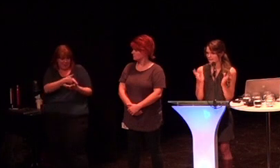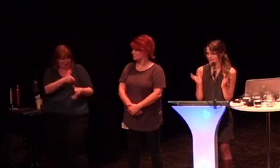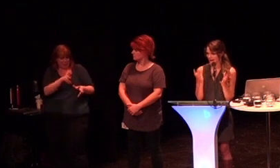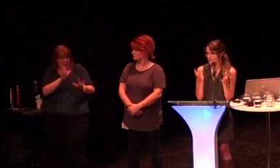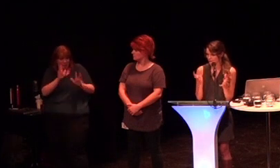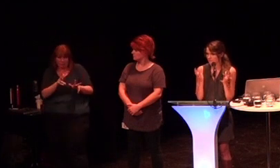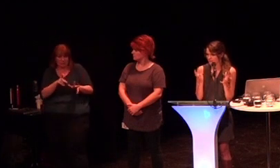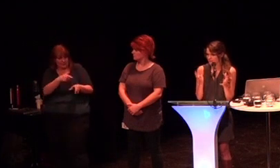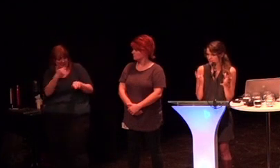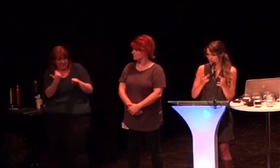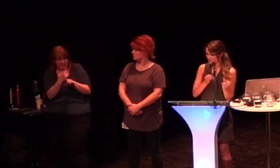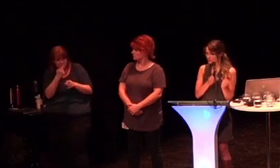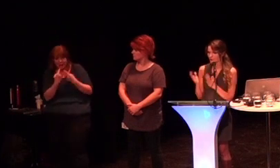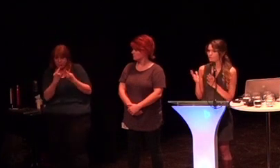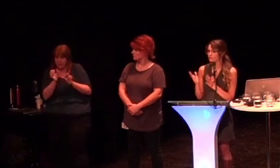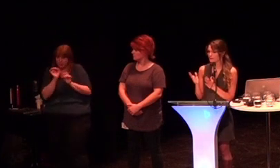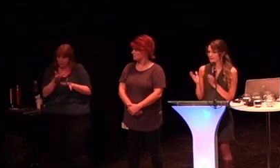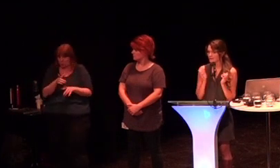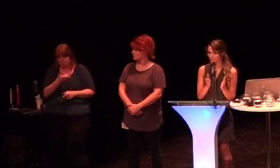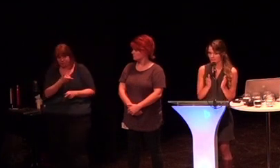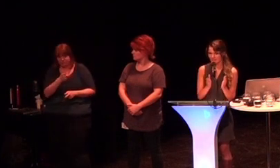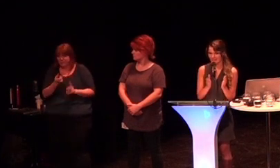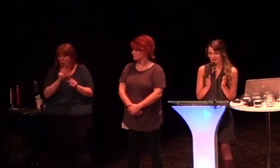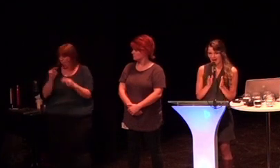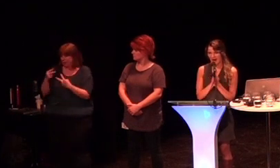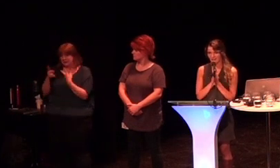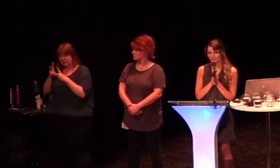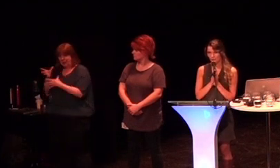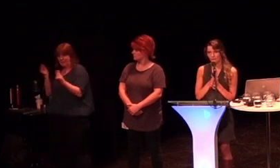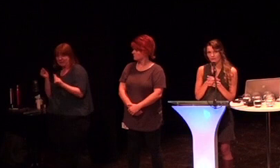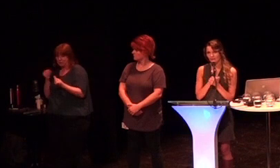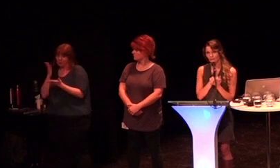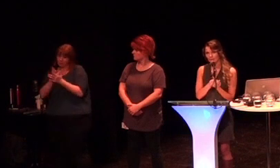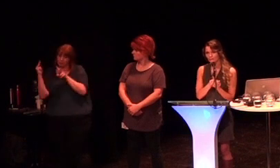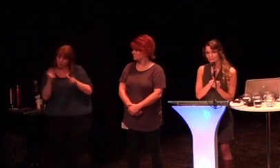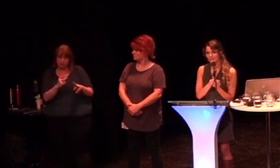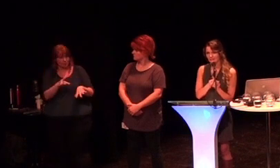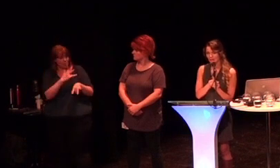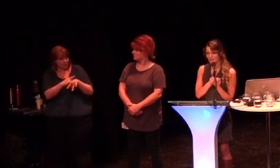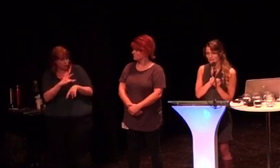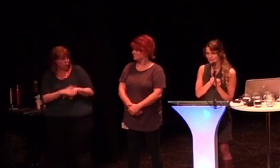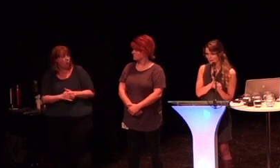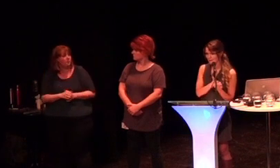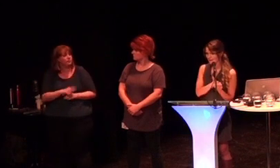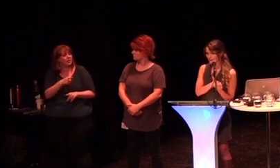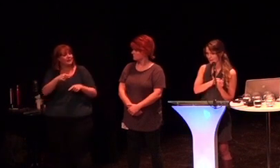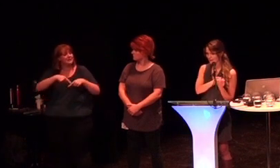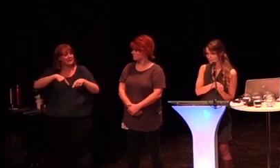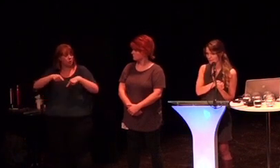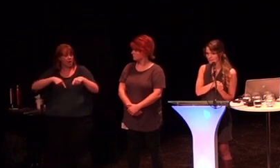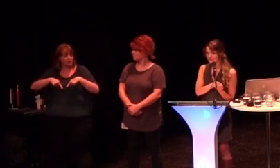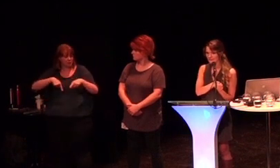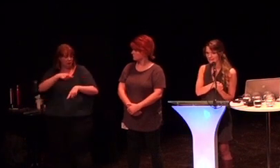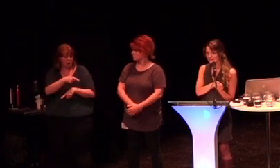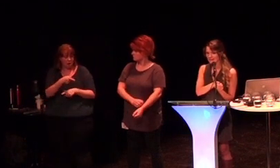where the actual information is, and if they're looking over at me, they won't see it. And one of the things I really appreciated in that was the director,